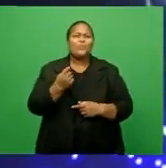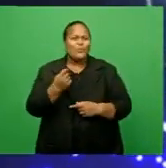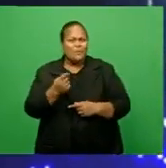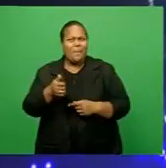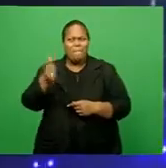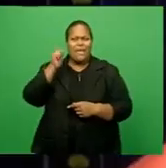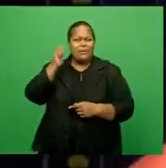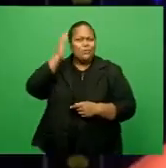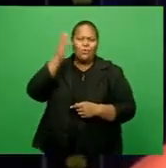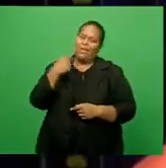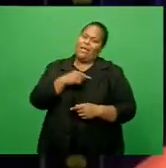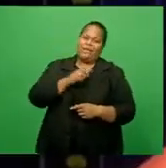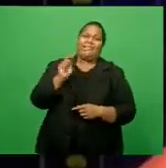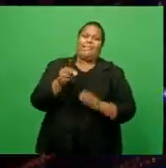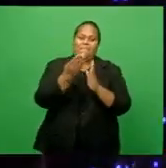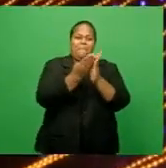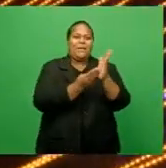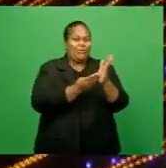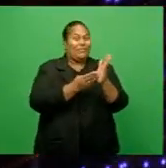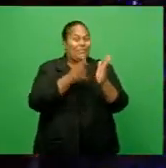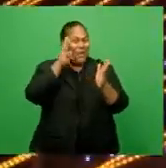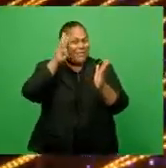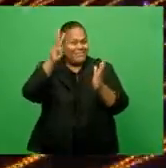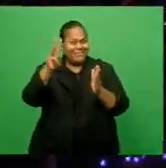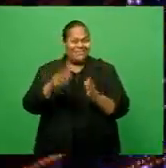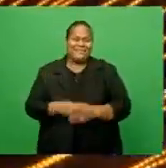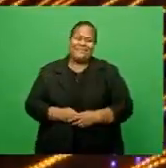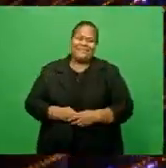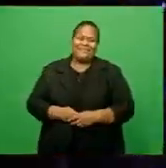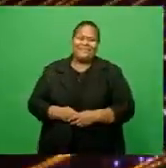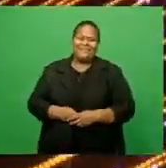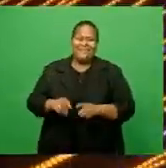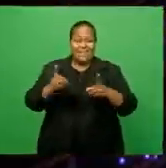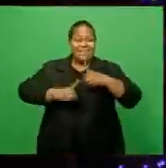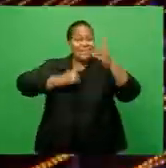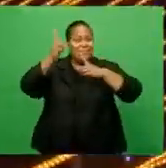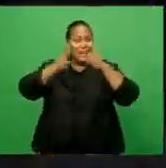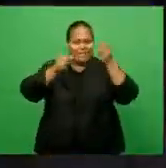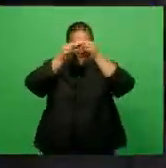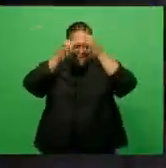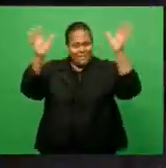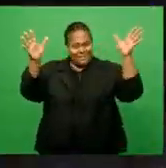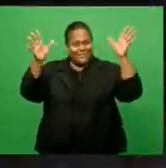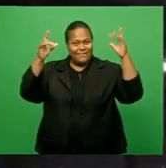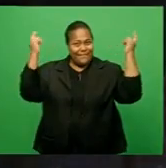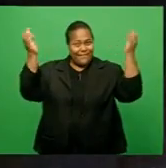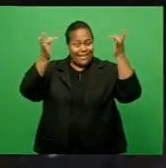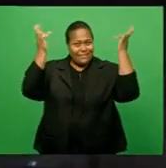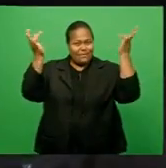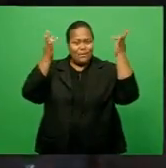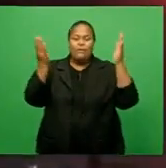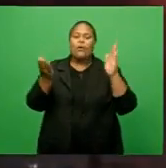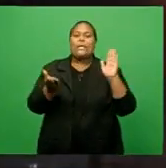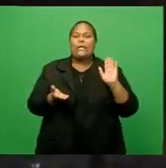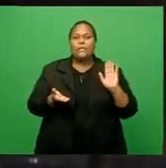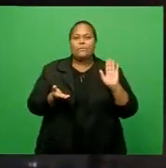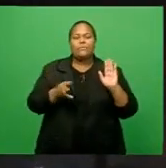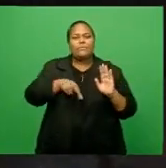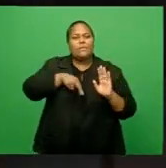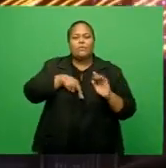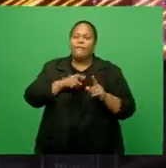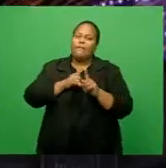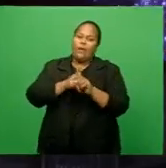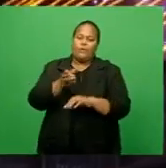so obviously we have to think about that also. Diwali is a popular festival celebrated by followers of Hinduism, the second